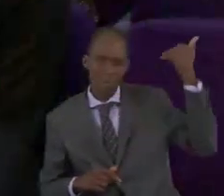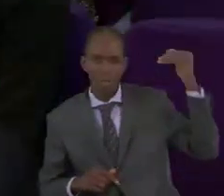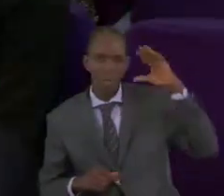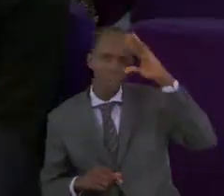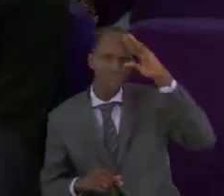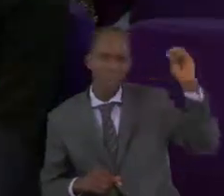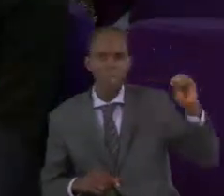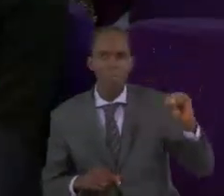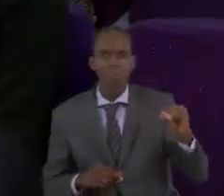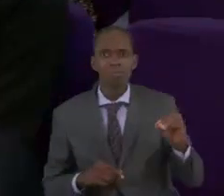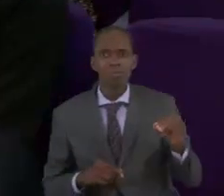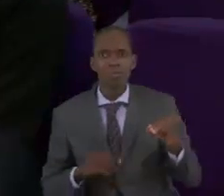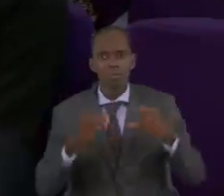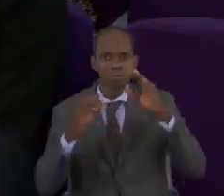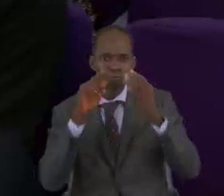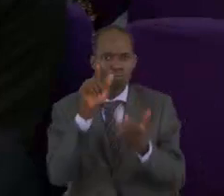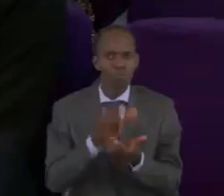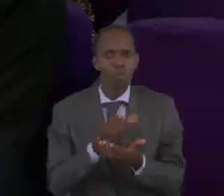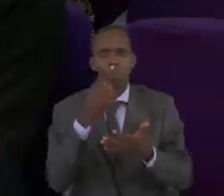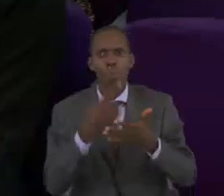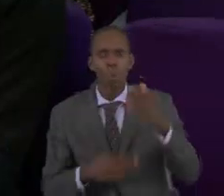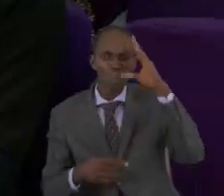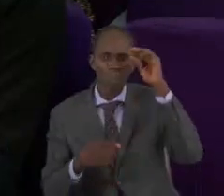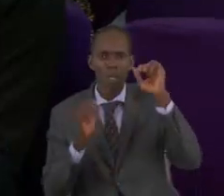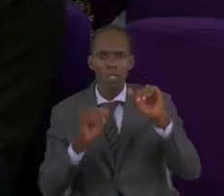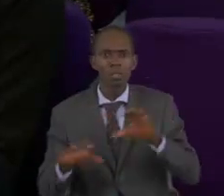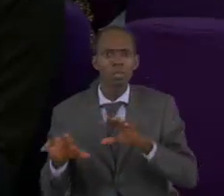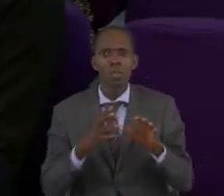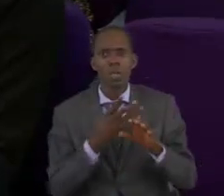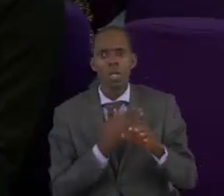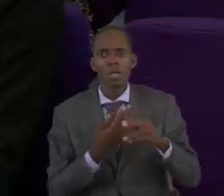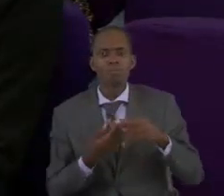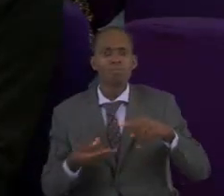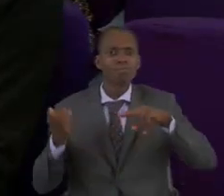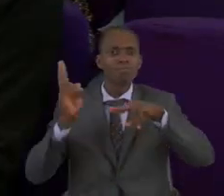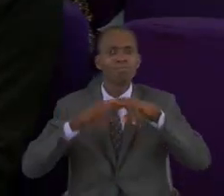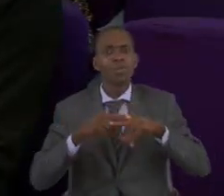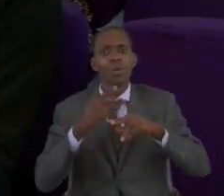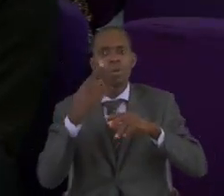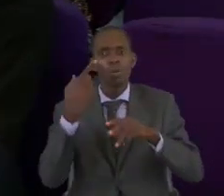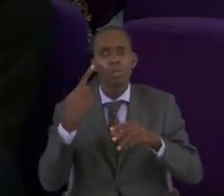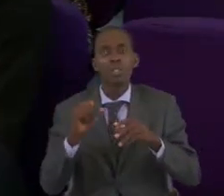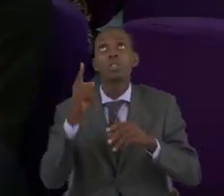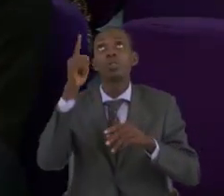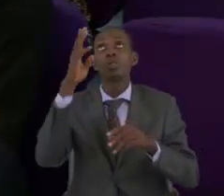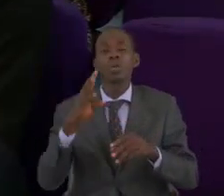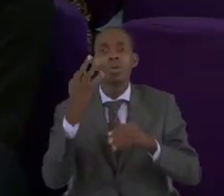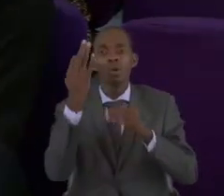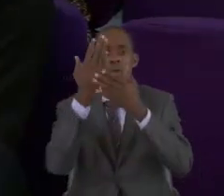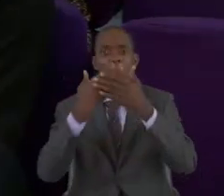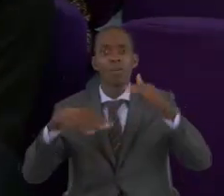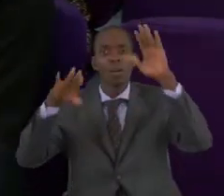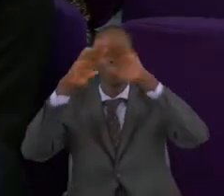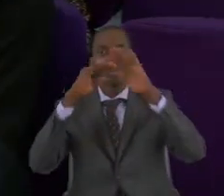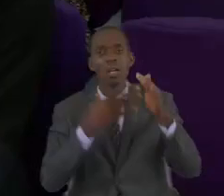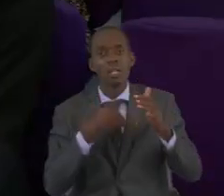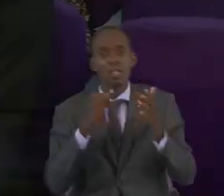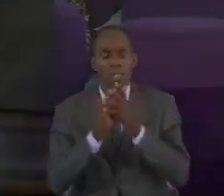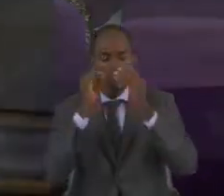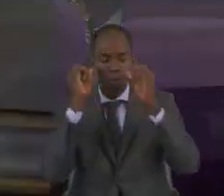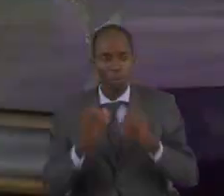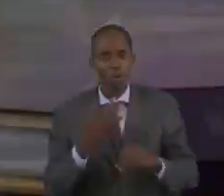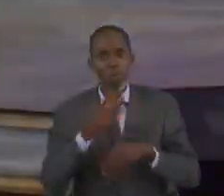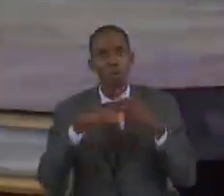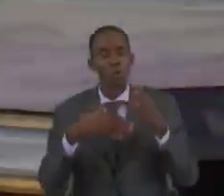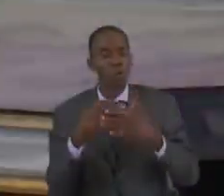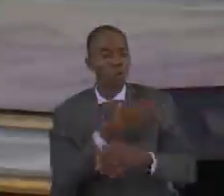men. Minimize what men can do, and magnify the God of heaven. And that power of the Almighty